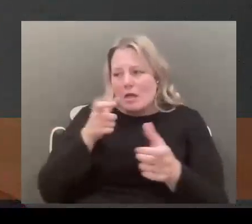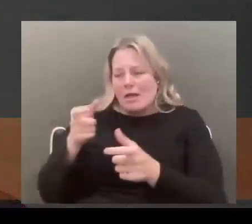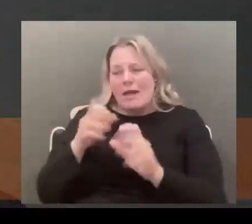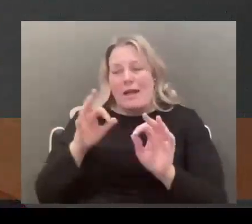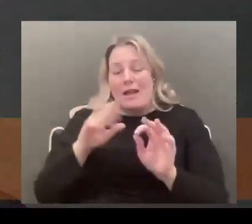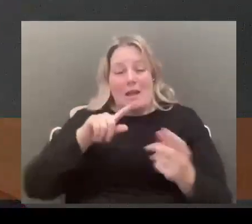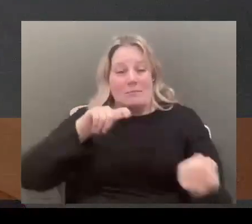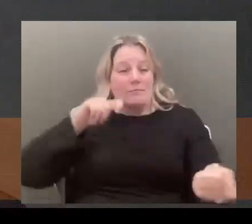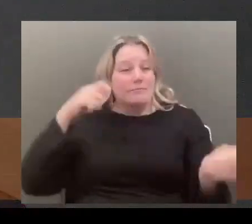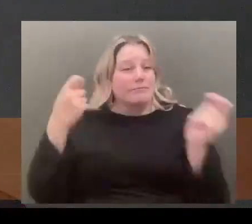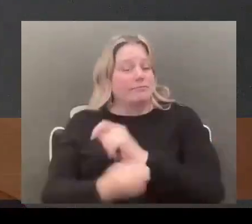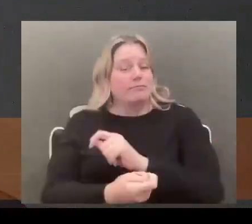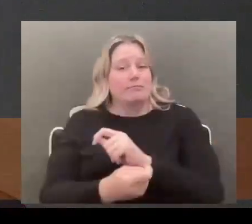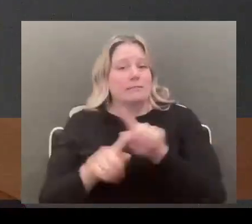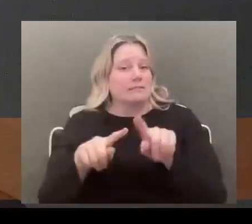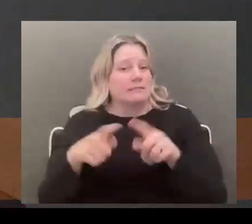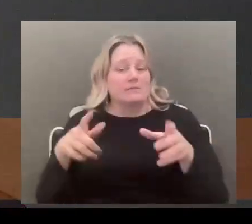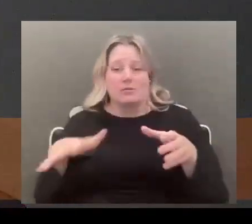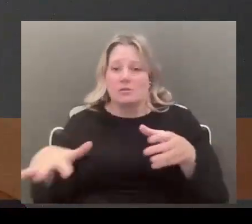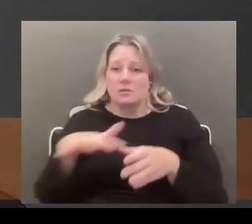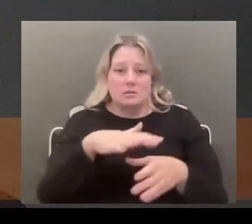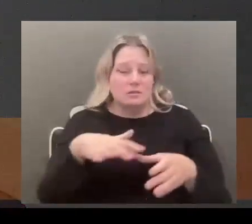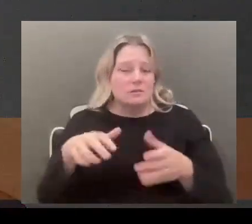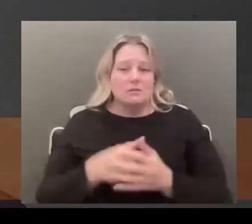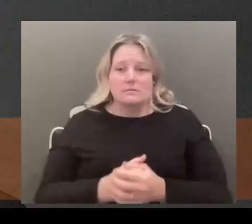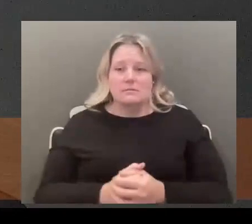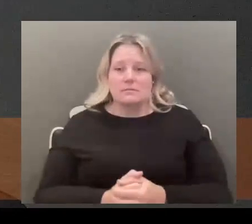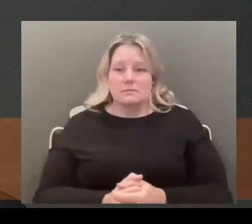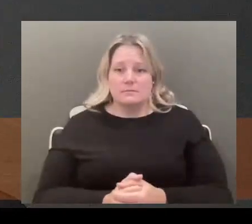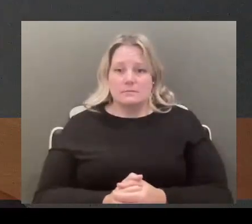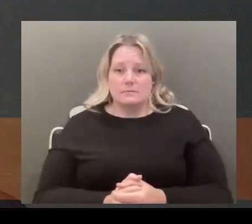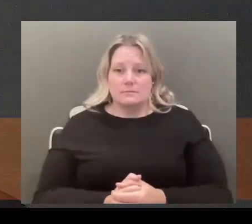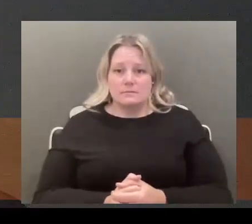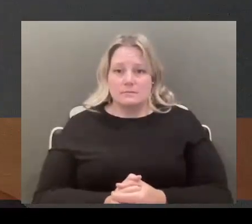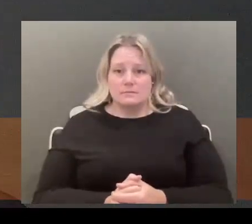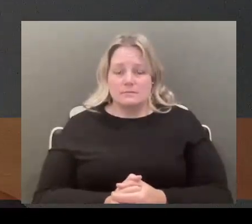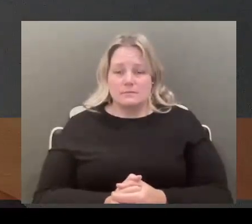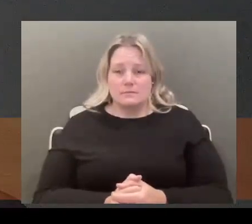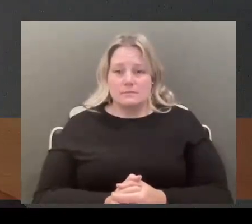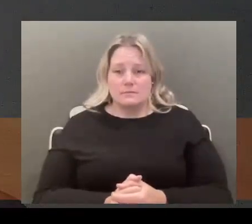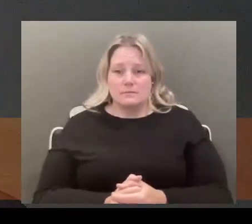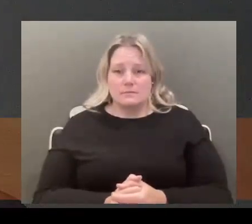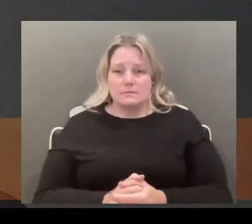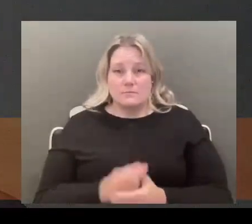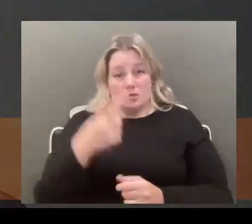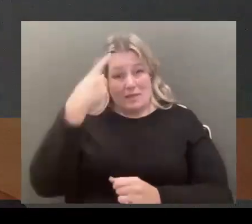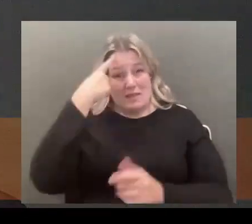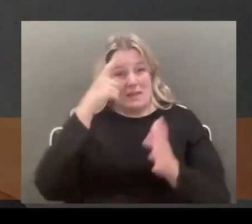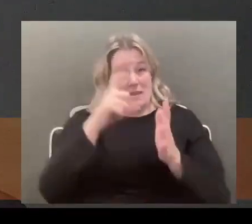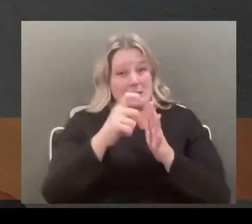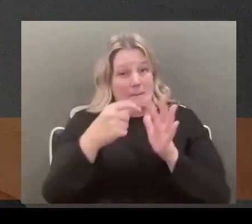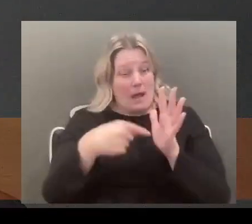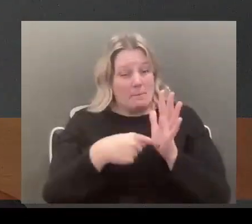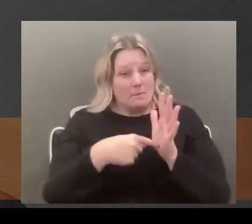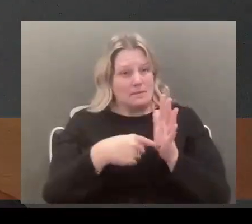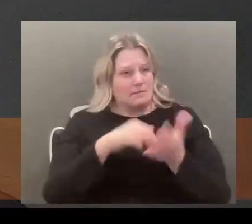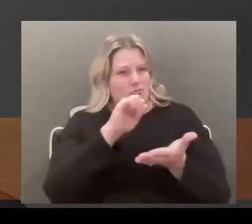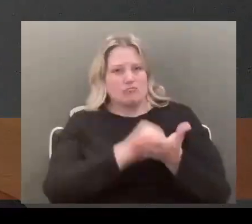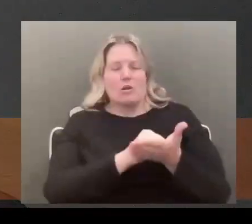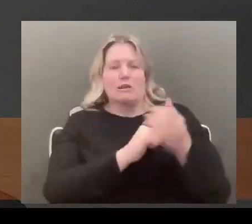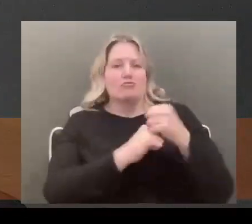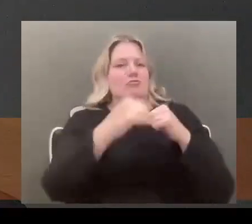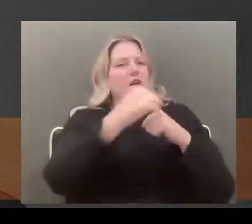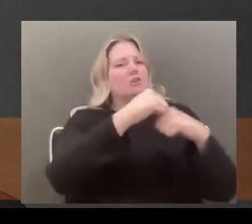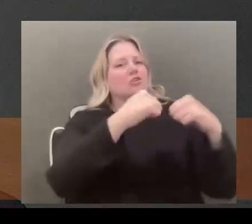different space. Do you think departments are structured with the